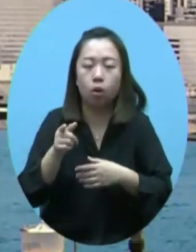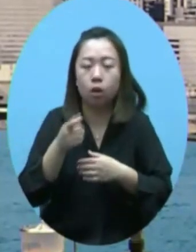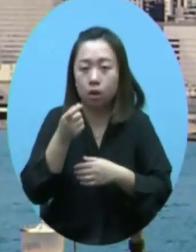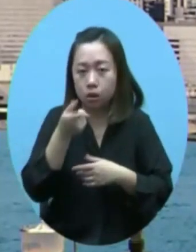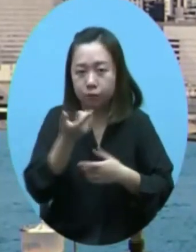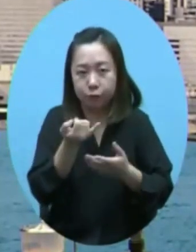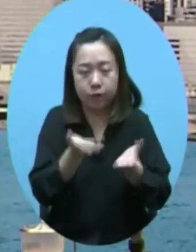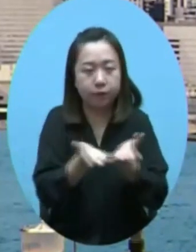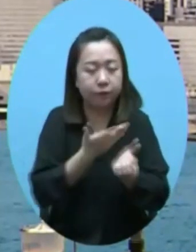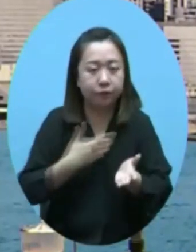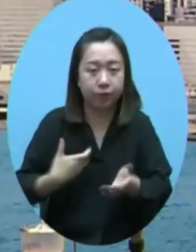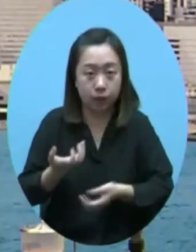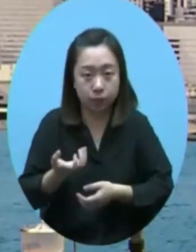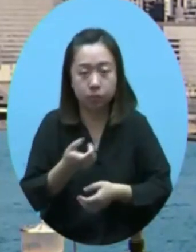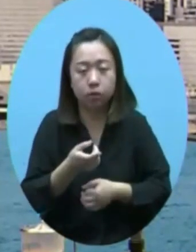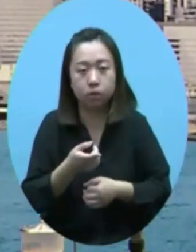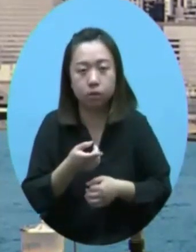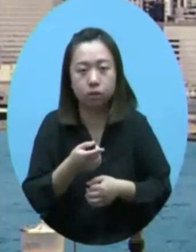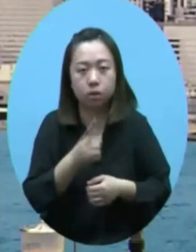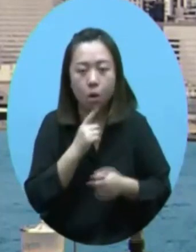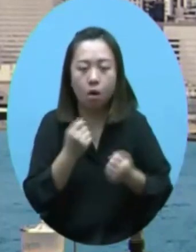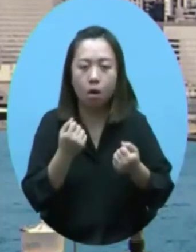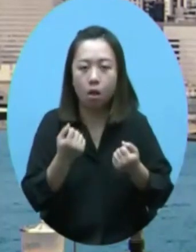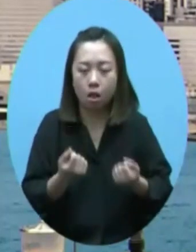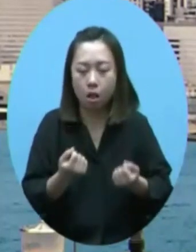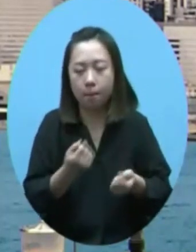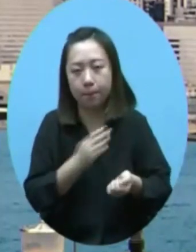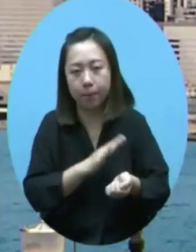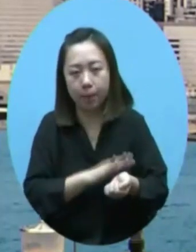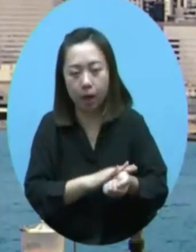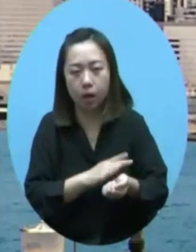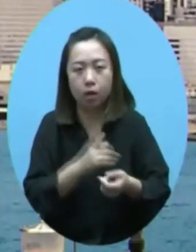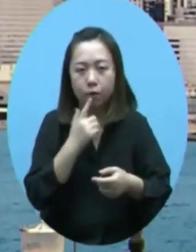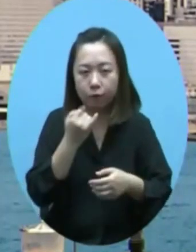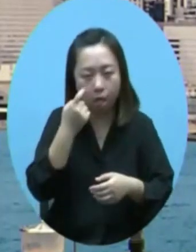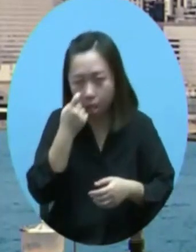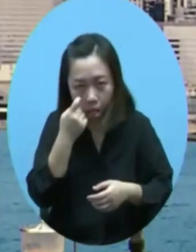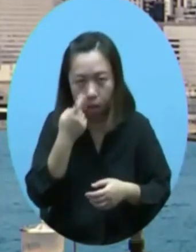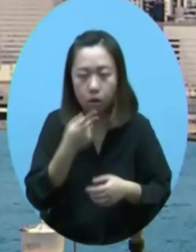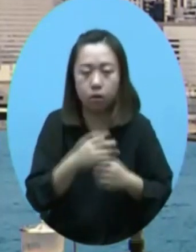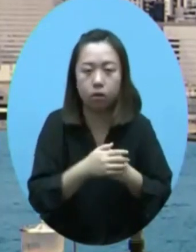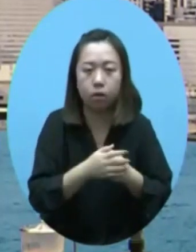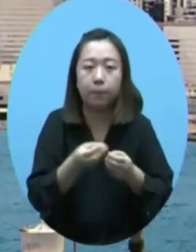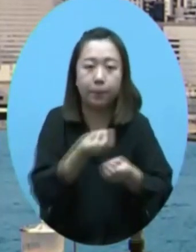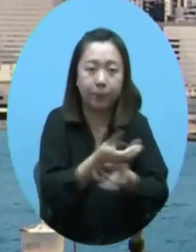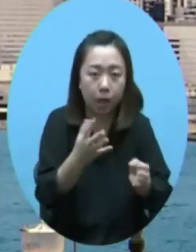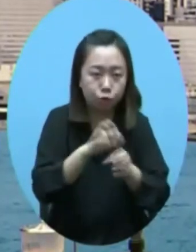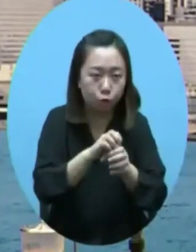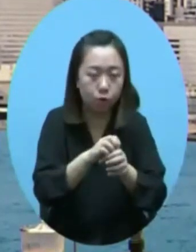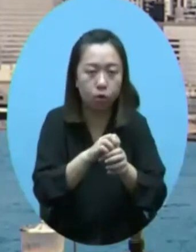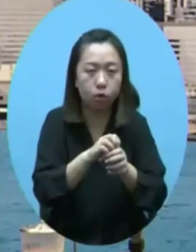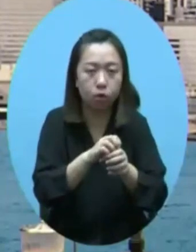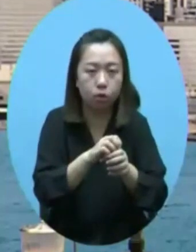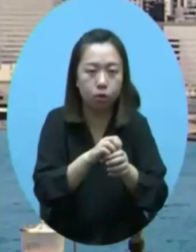And for the Mainstream House cases, some of them are showing slight symptoms, some of them are asymptomatic.